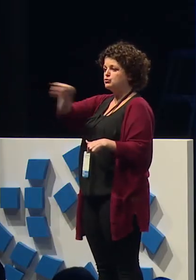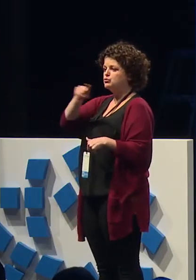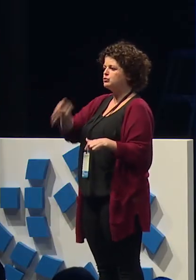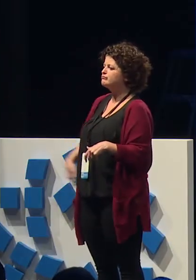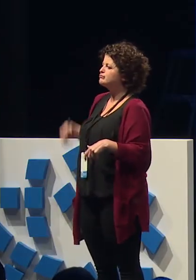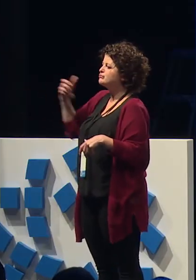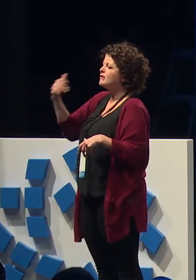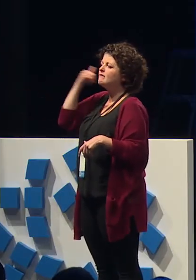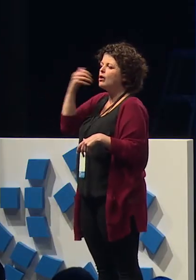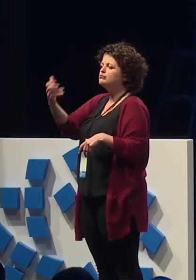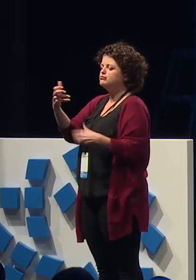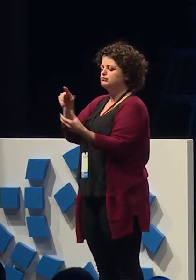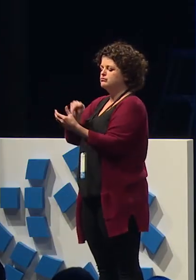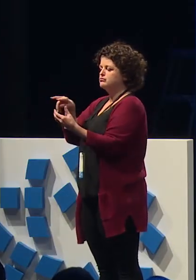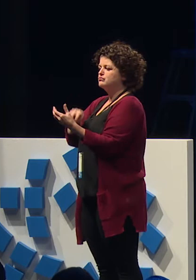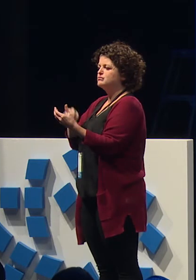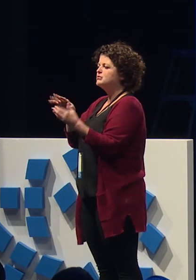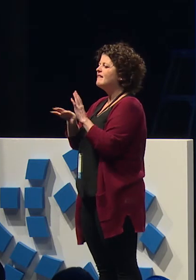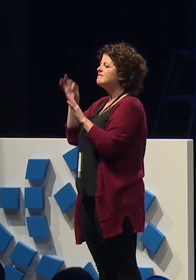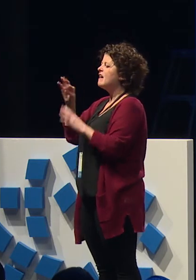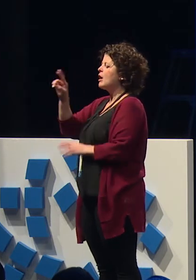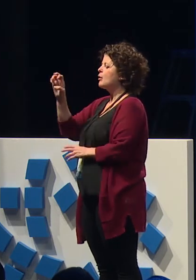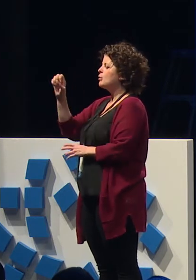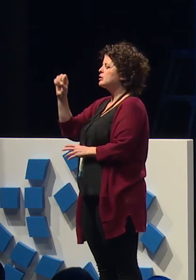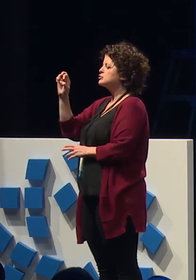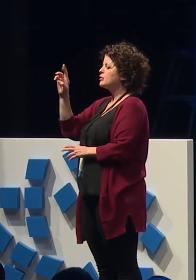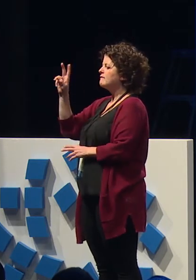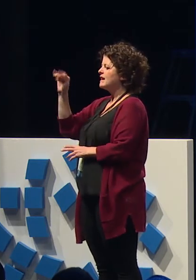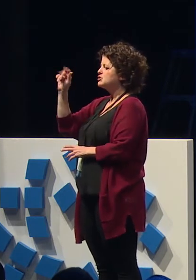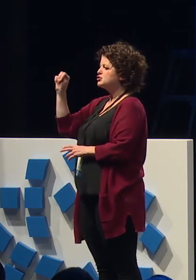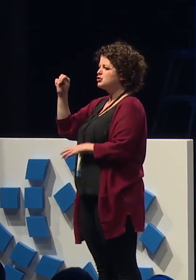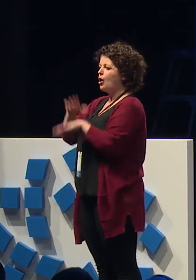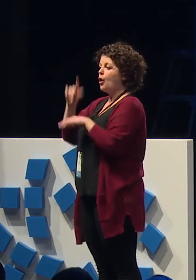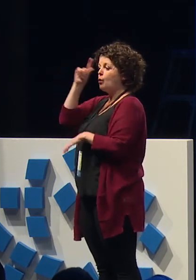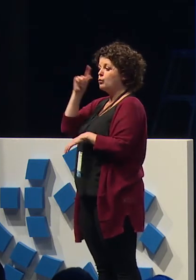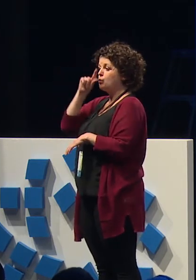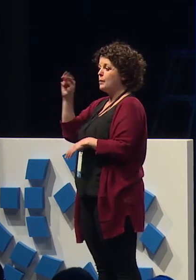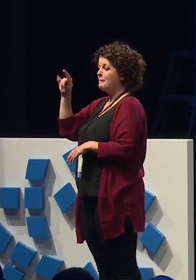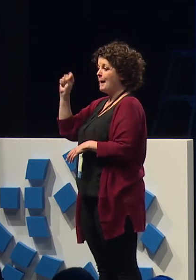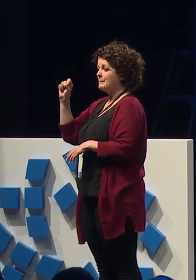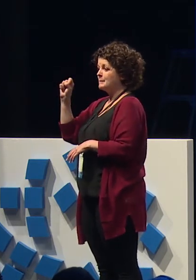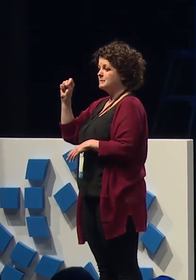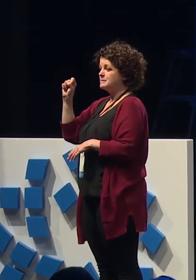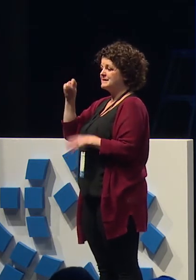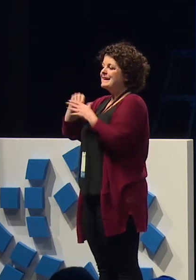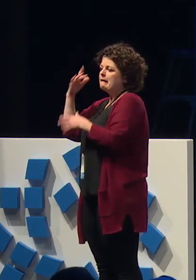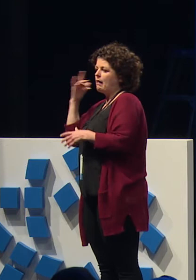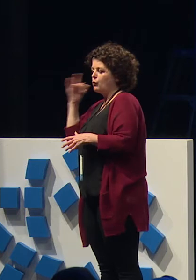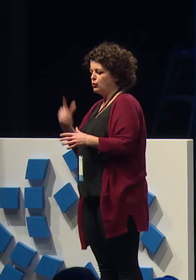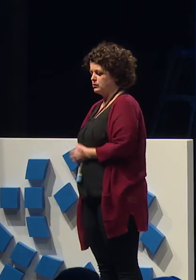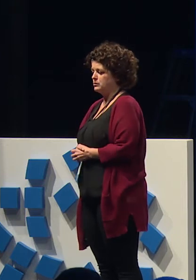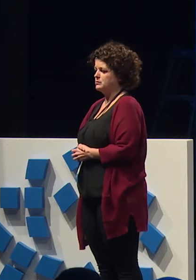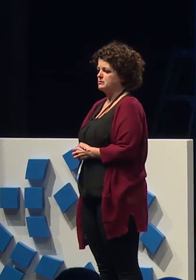out your phone and see if you can find a reservation on Google Maps in California.